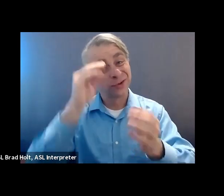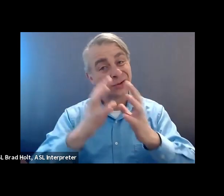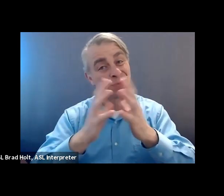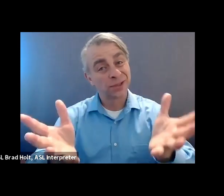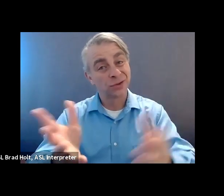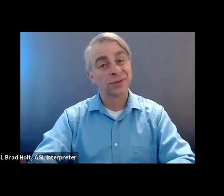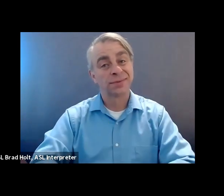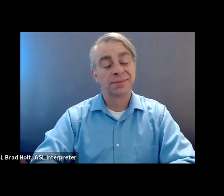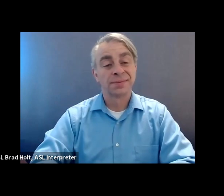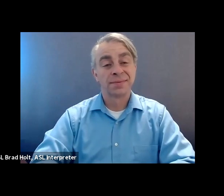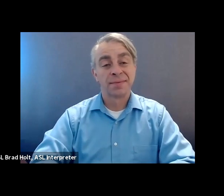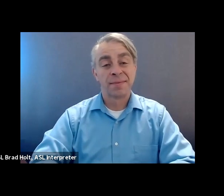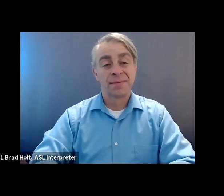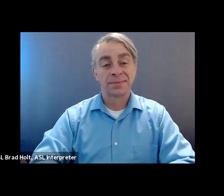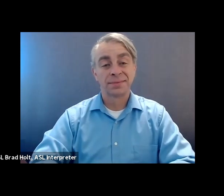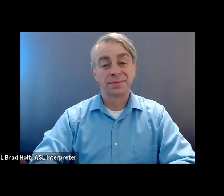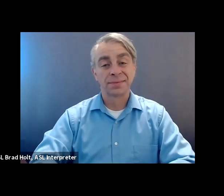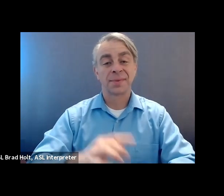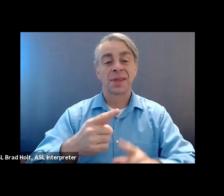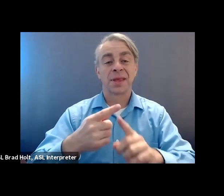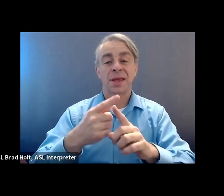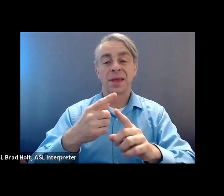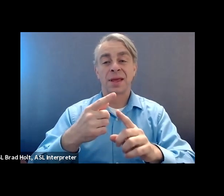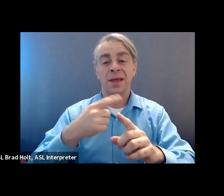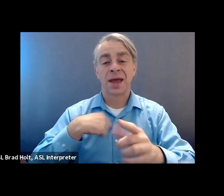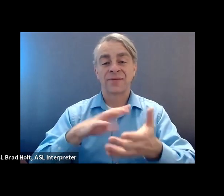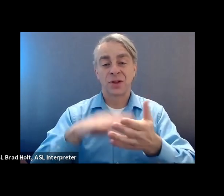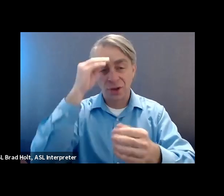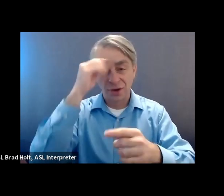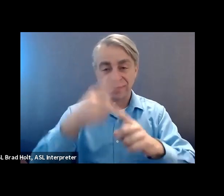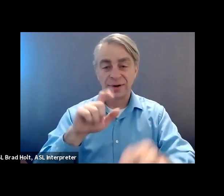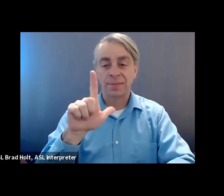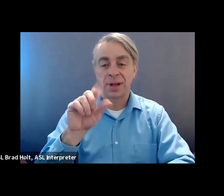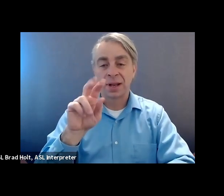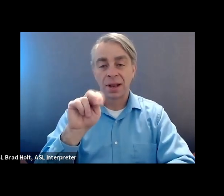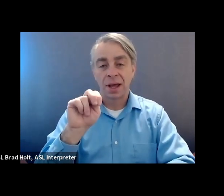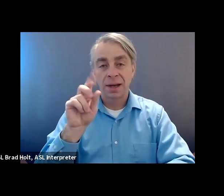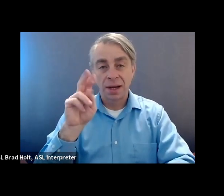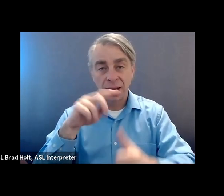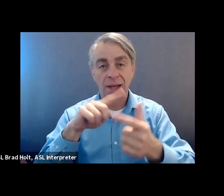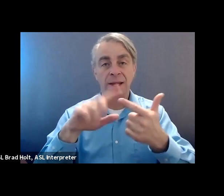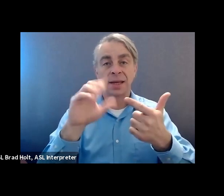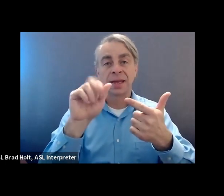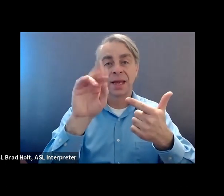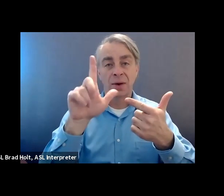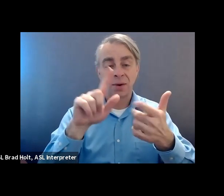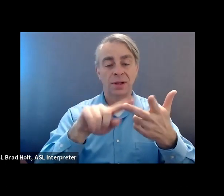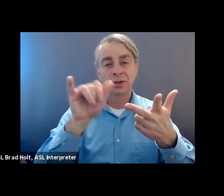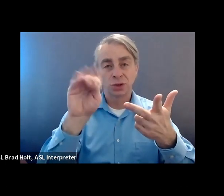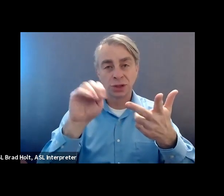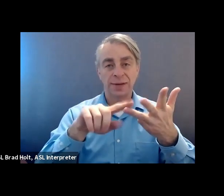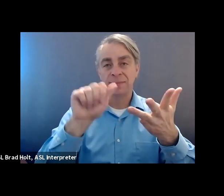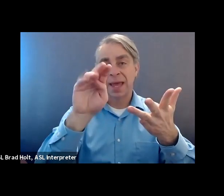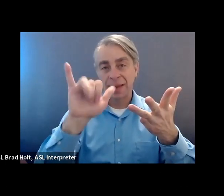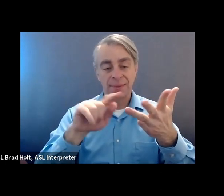so much from Linda and Carol and Jim and Amy, and the list